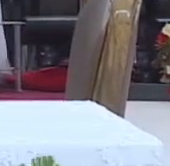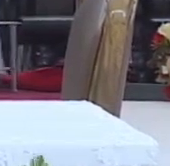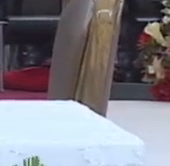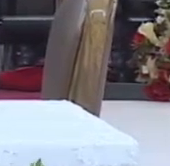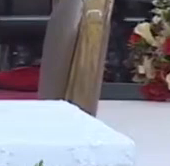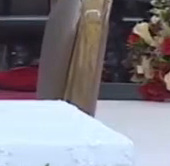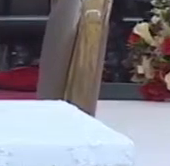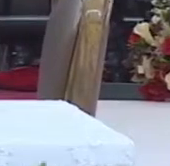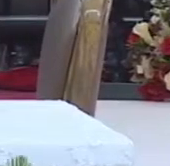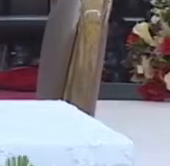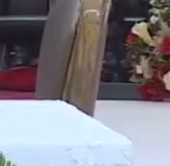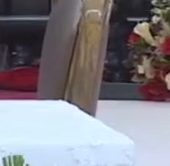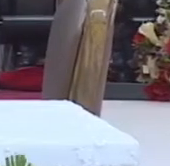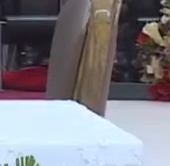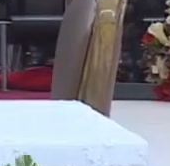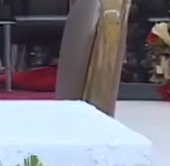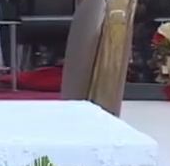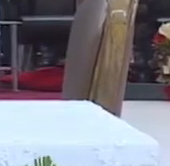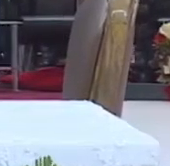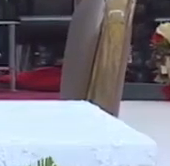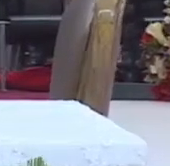and dropped down and